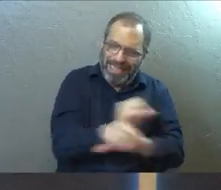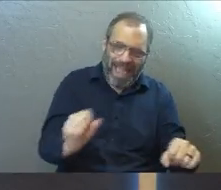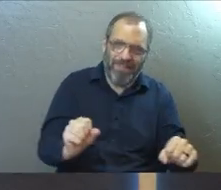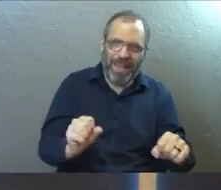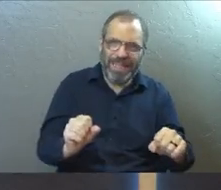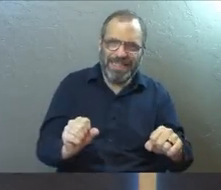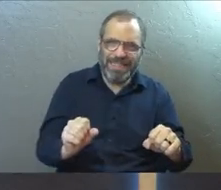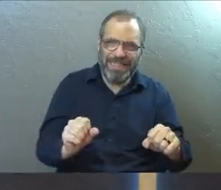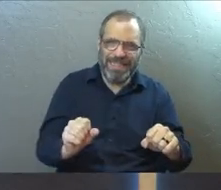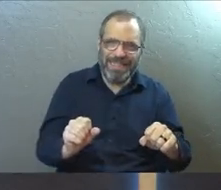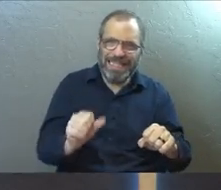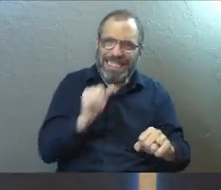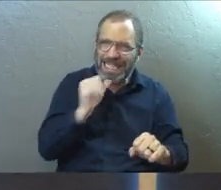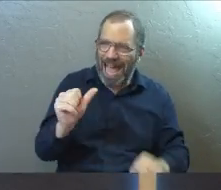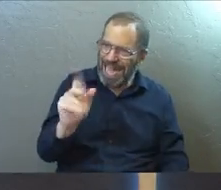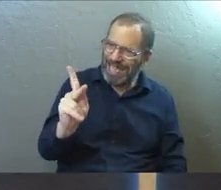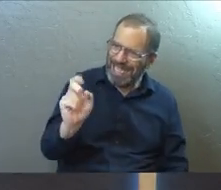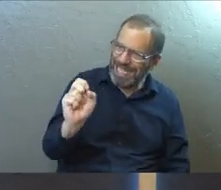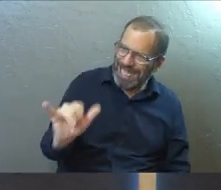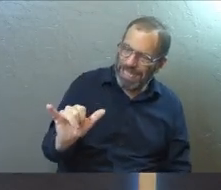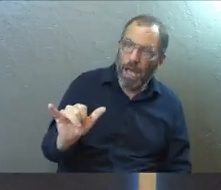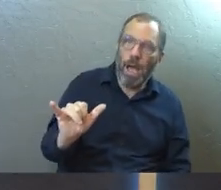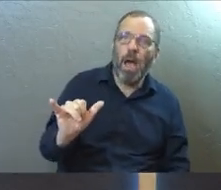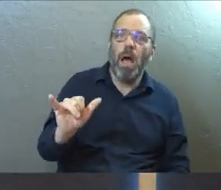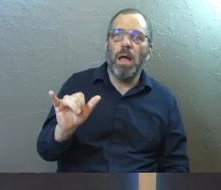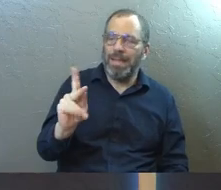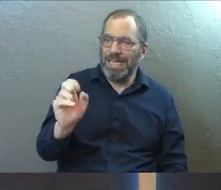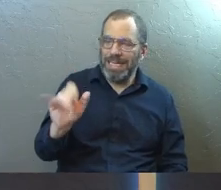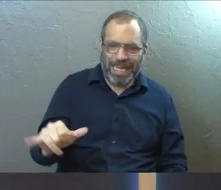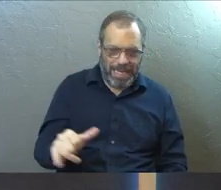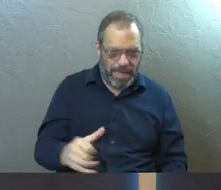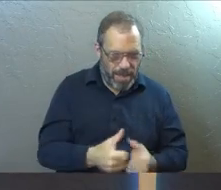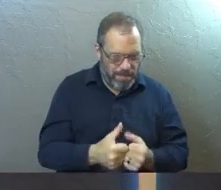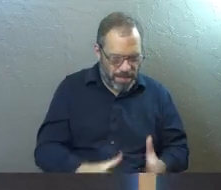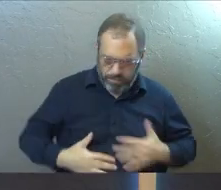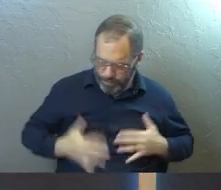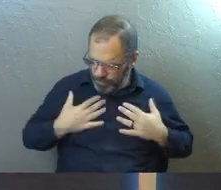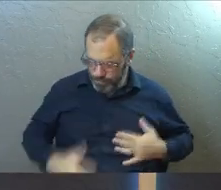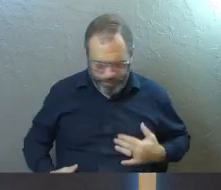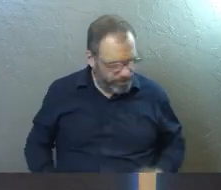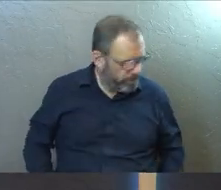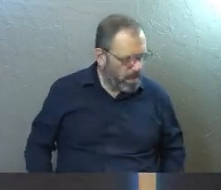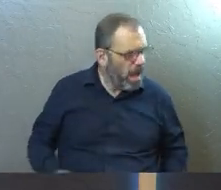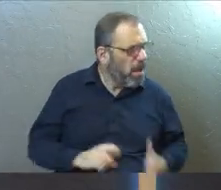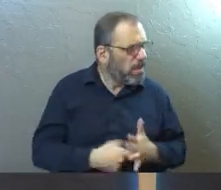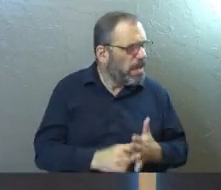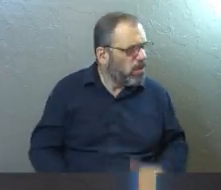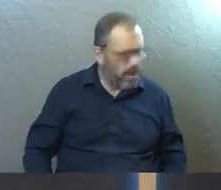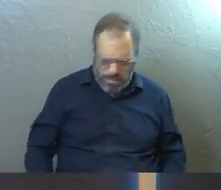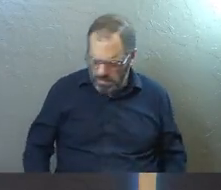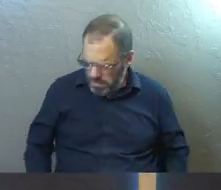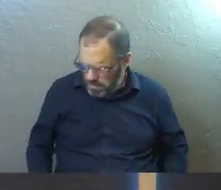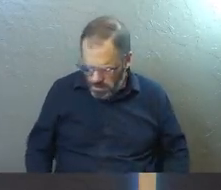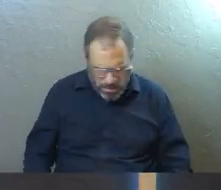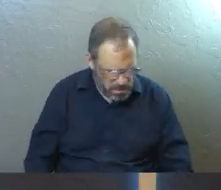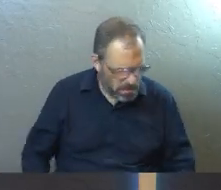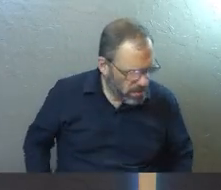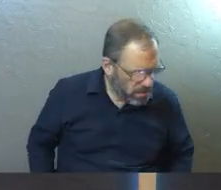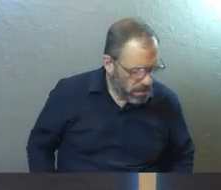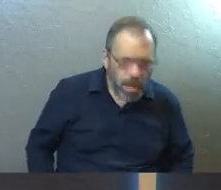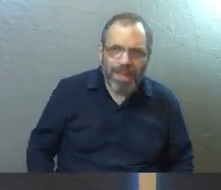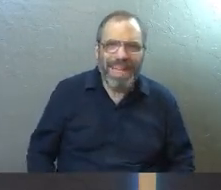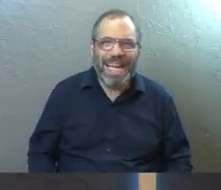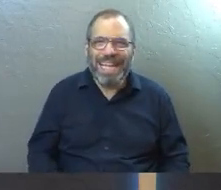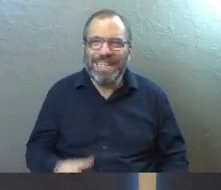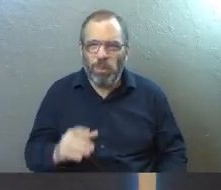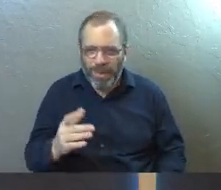is not your keys, okay? If you're like me, them keys go missing all the time, right? I'm like, where are the keys, you know? But that's